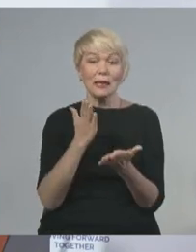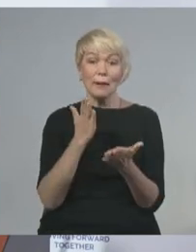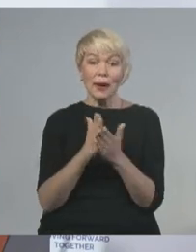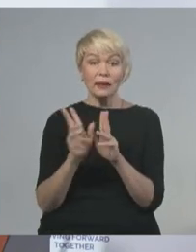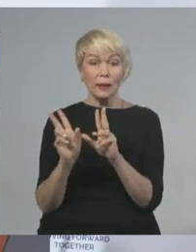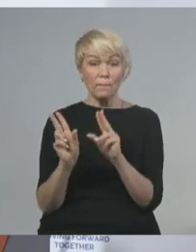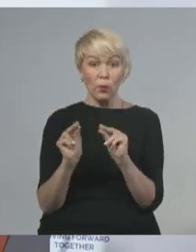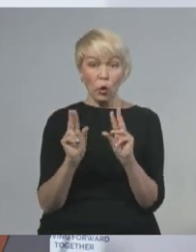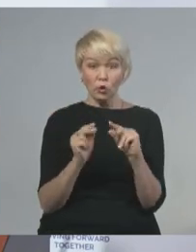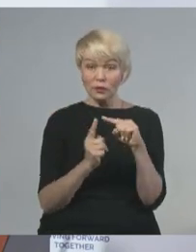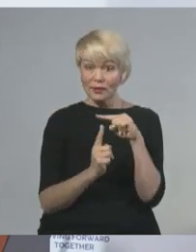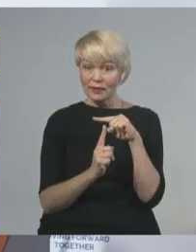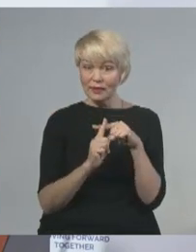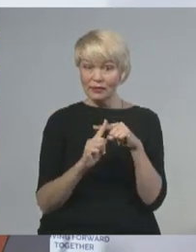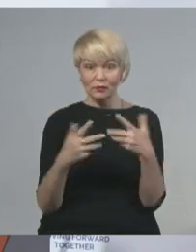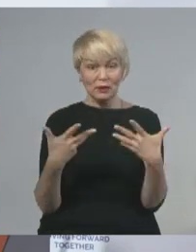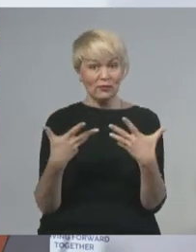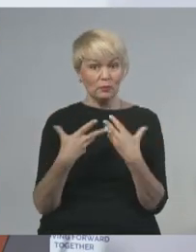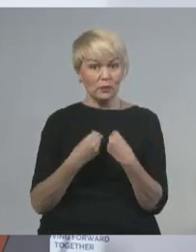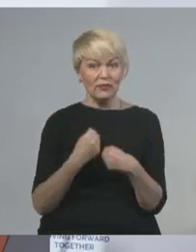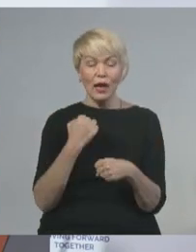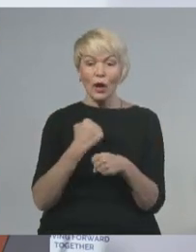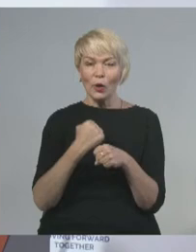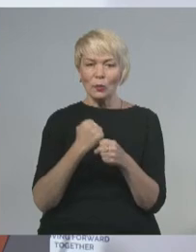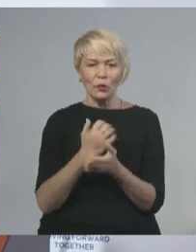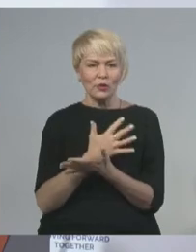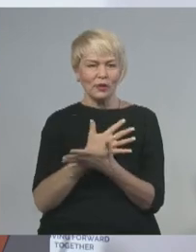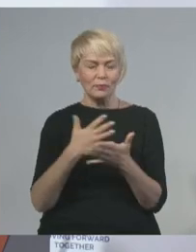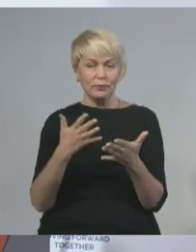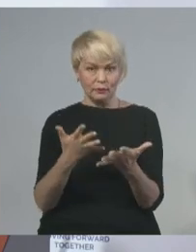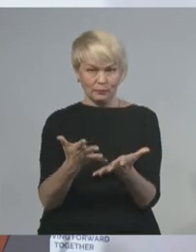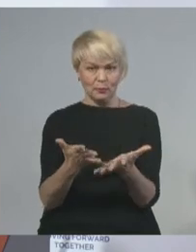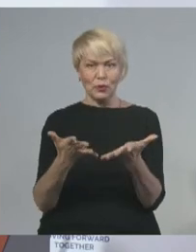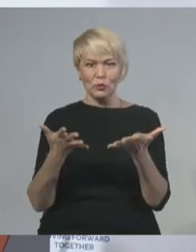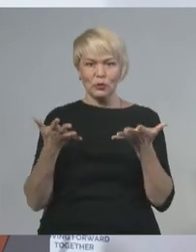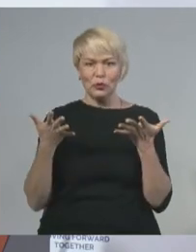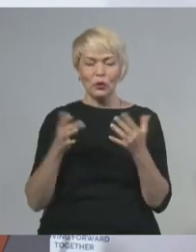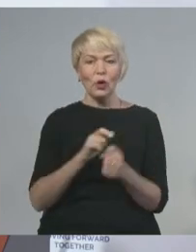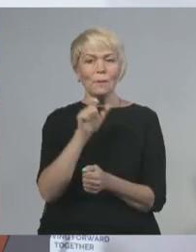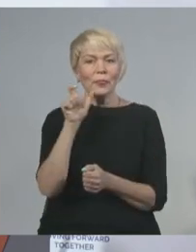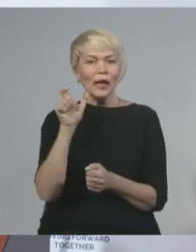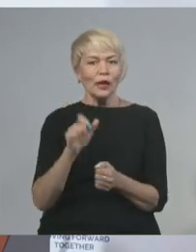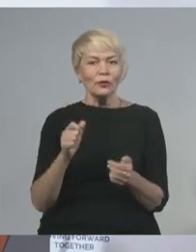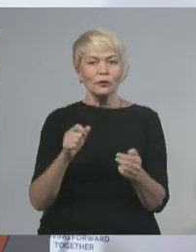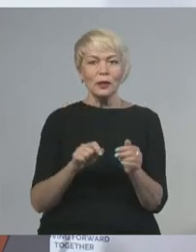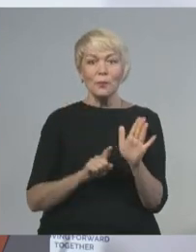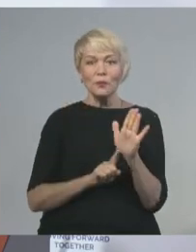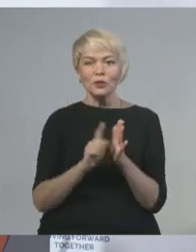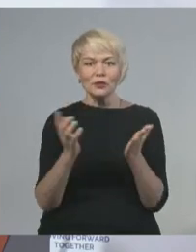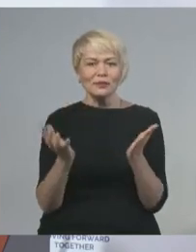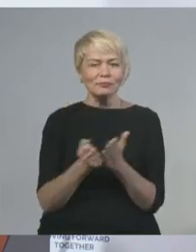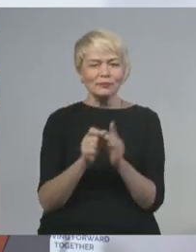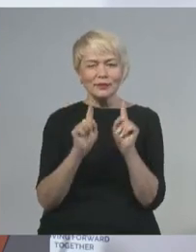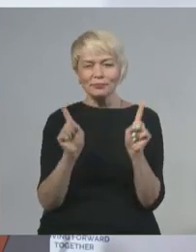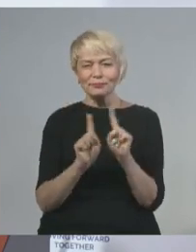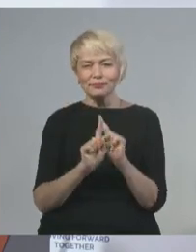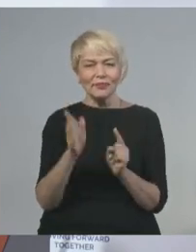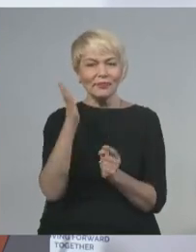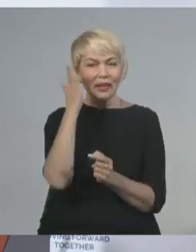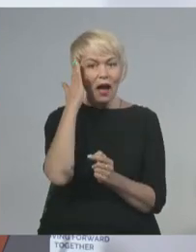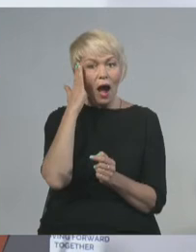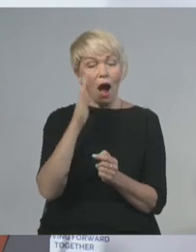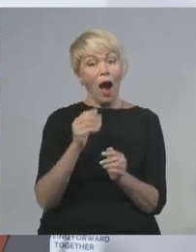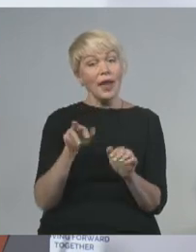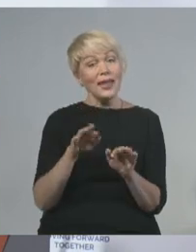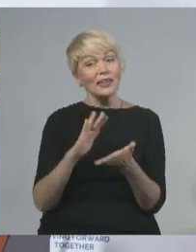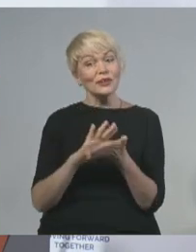newsroom everybody was also following others work what do you think and what is happening in the czech republic in this way how the